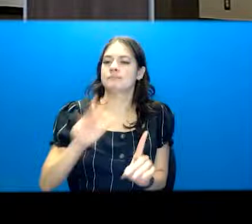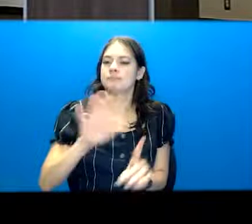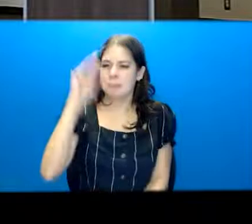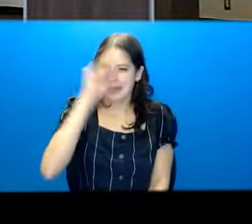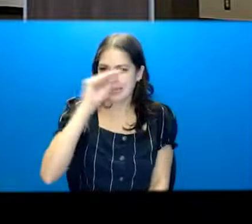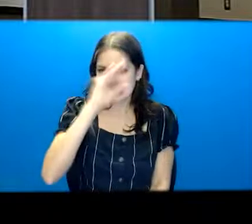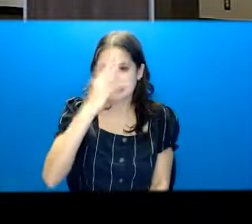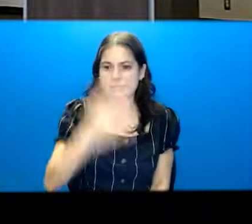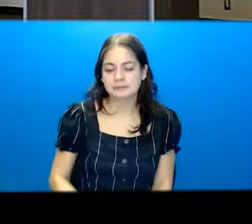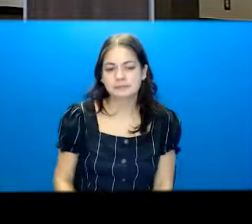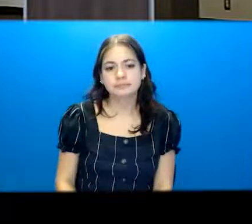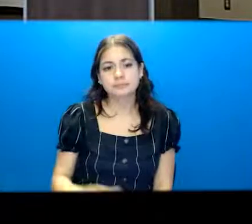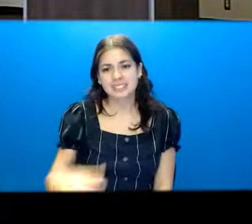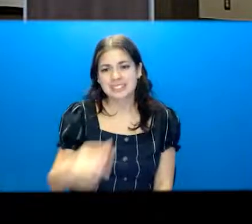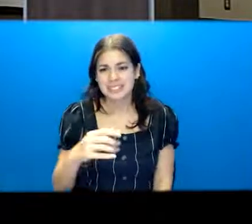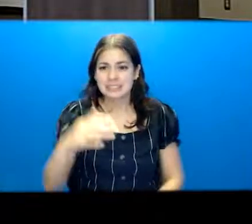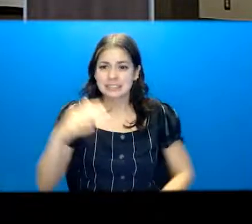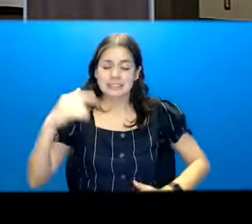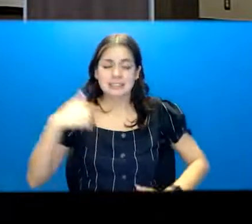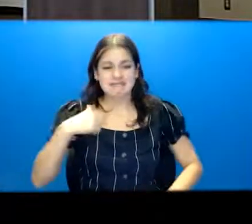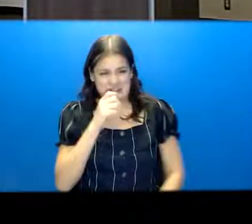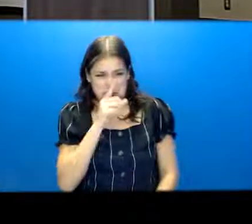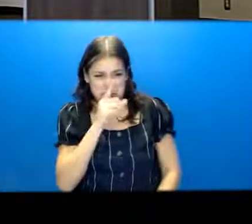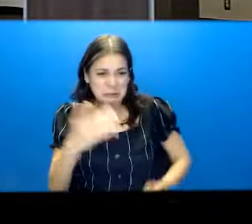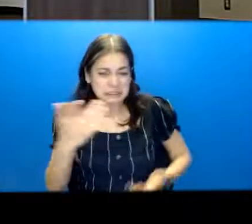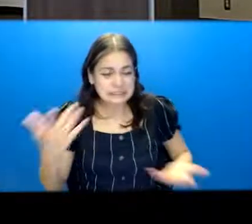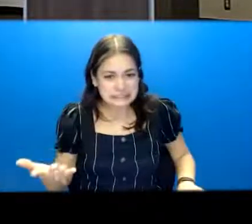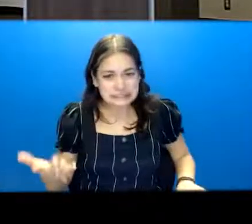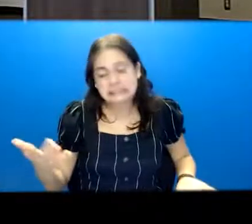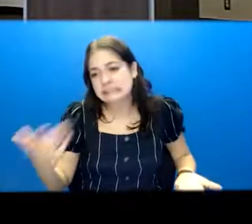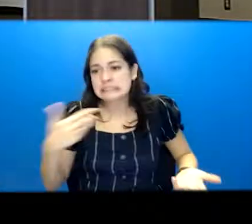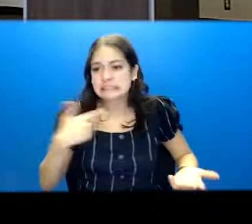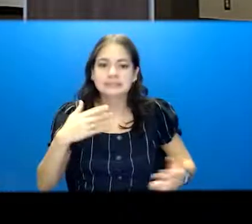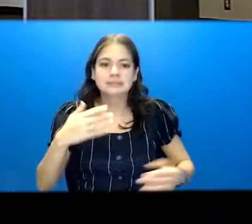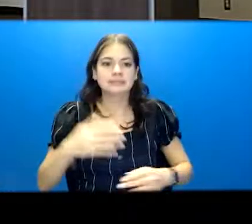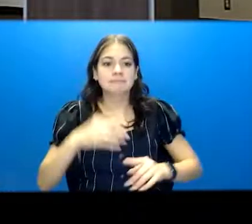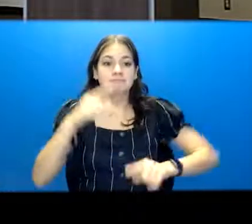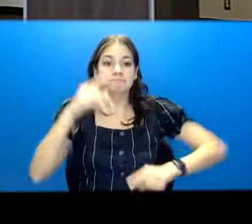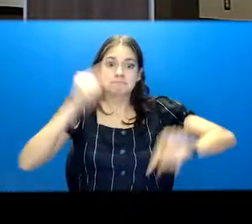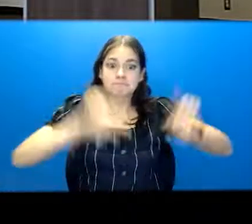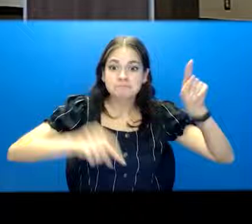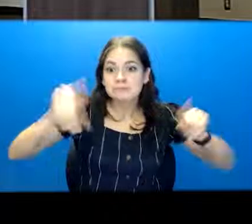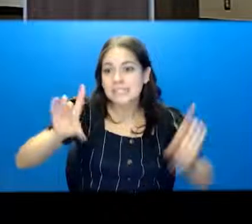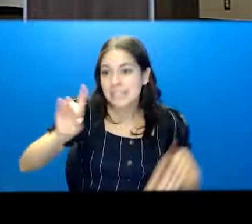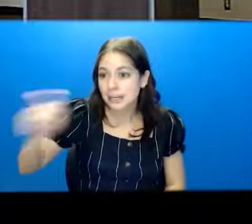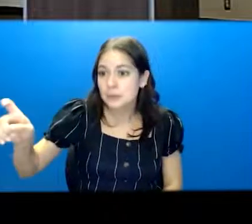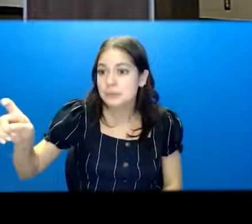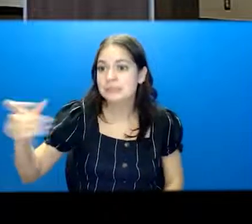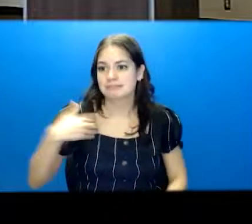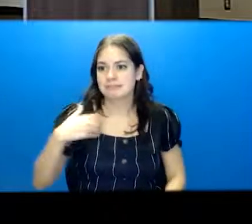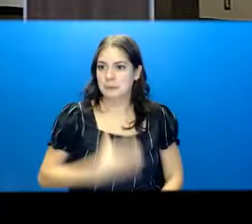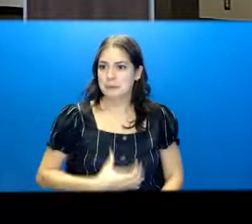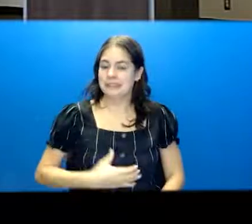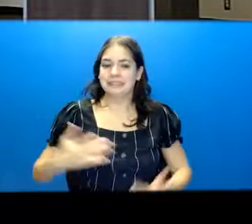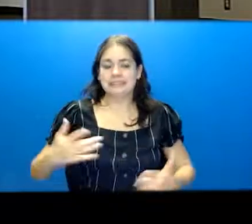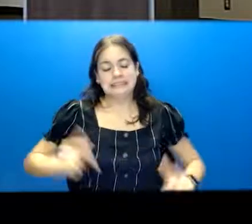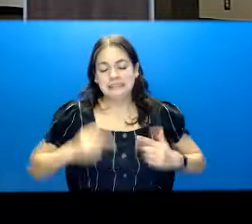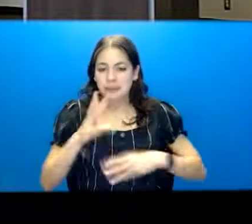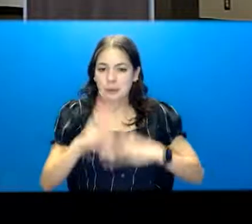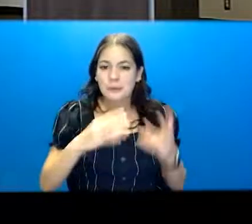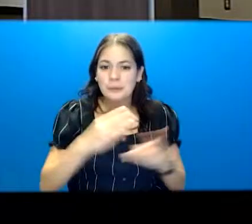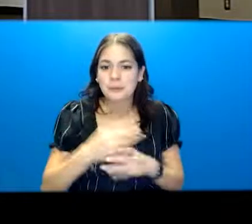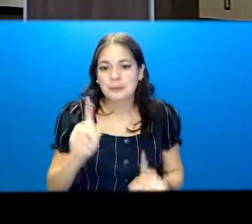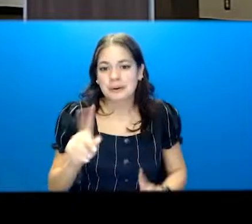health. There's also a level of uncertainty. There's multiple diagnoses. I wish we lived in a world where it